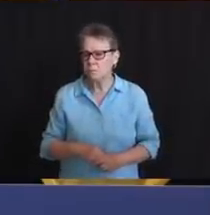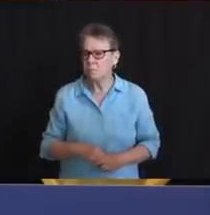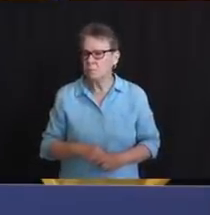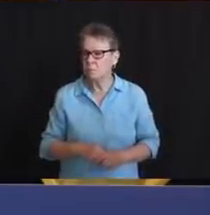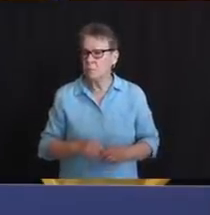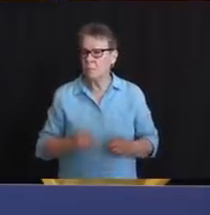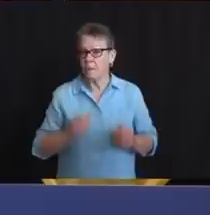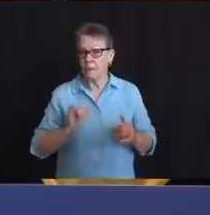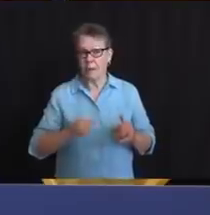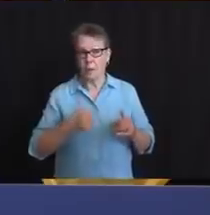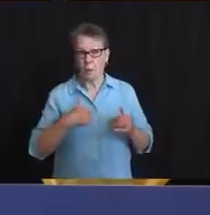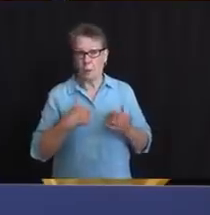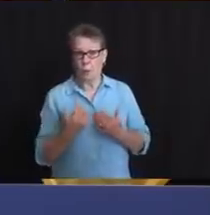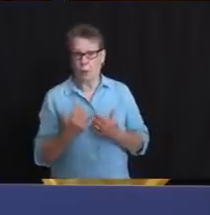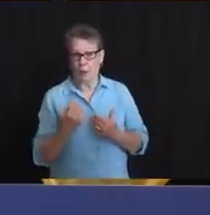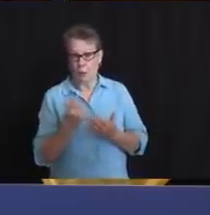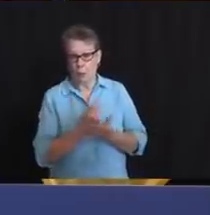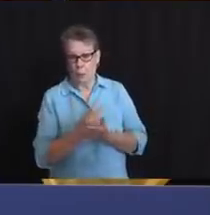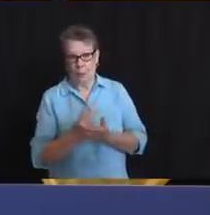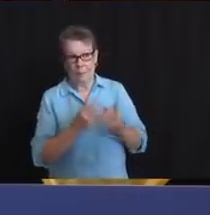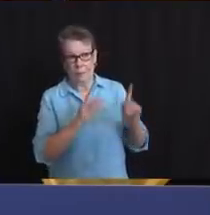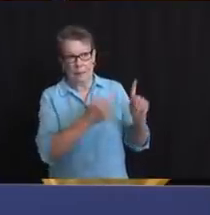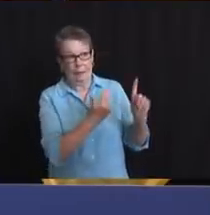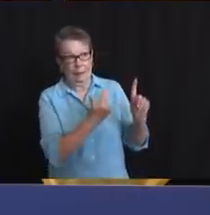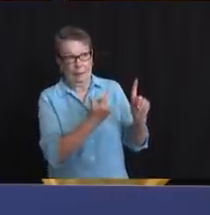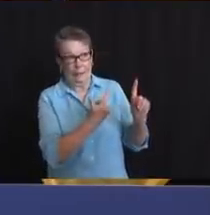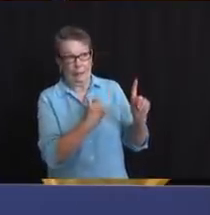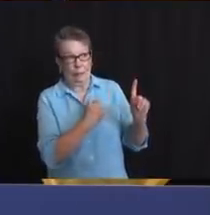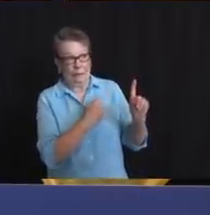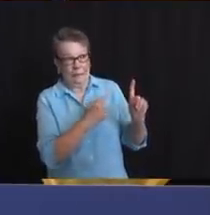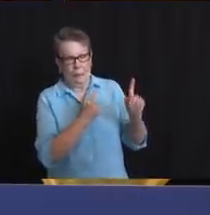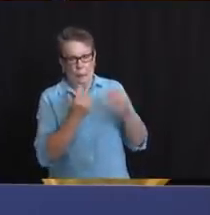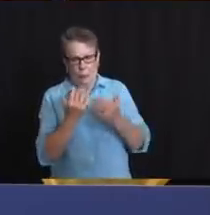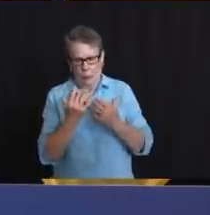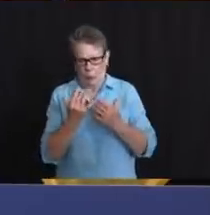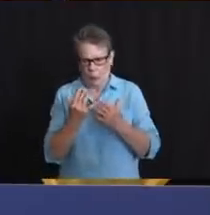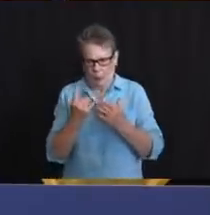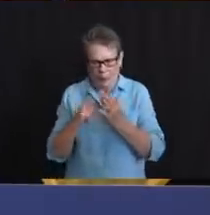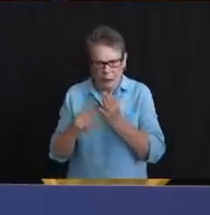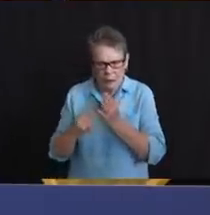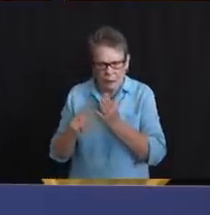of hitting than otherwise. Would some of those people gotten vaccinated? I'm sure, but not all of them.